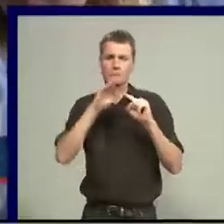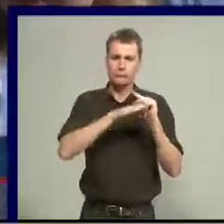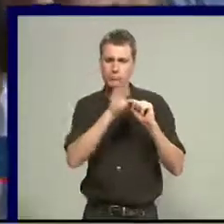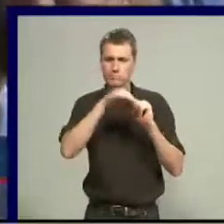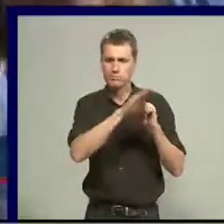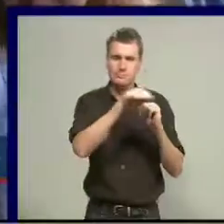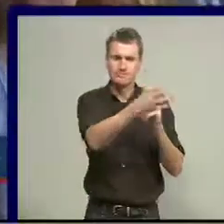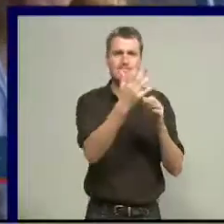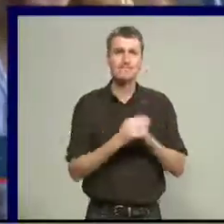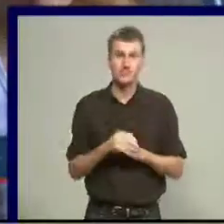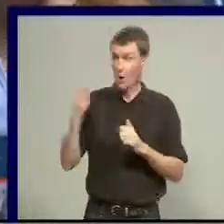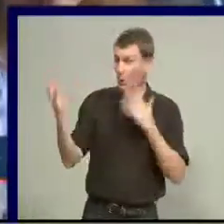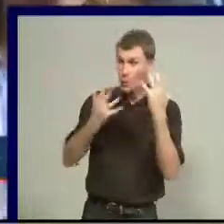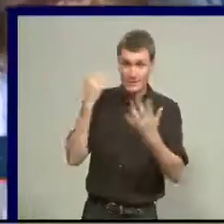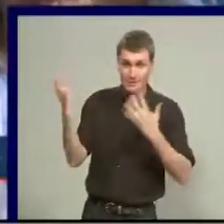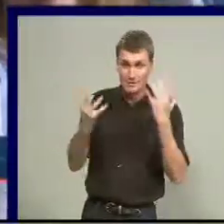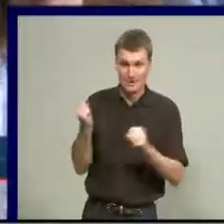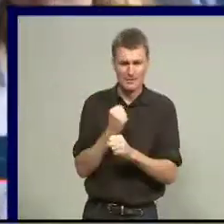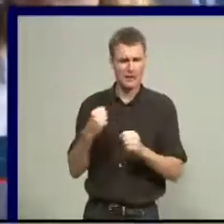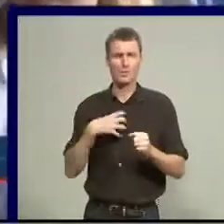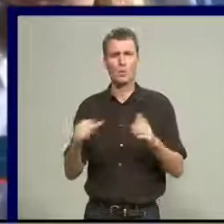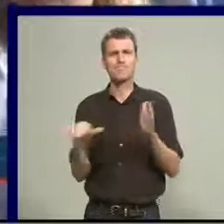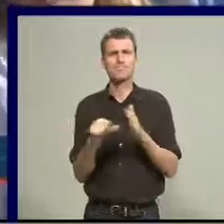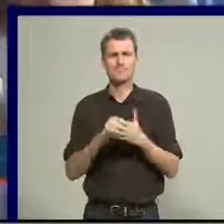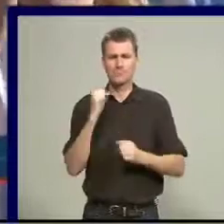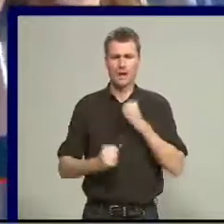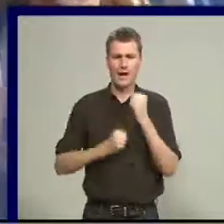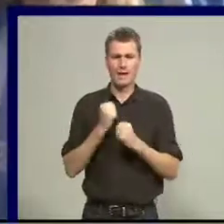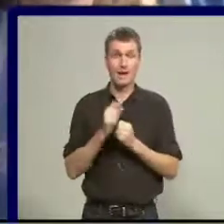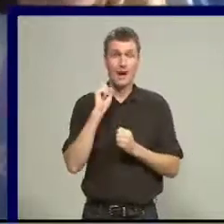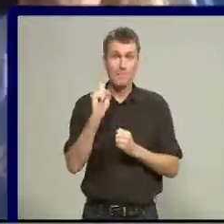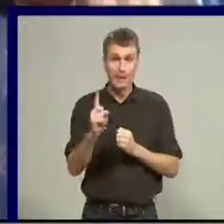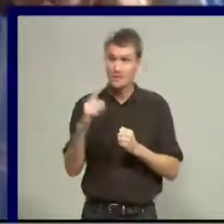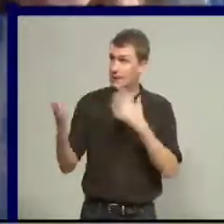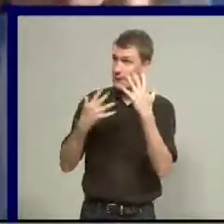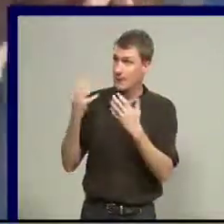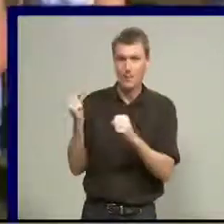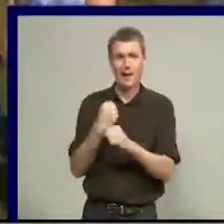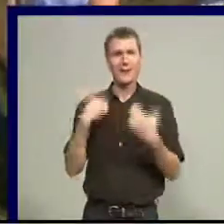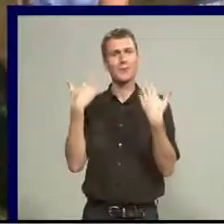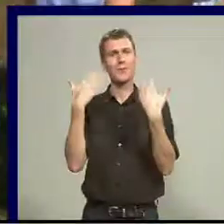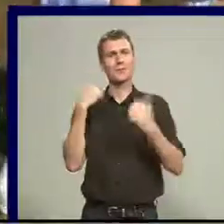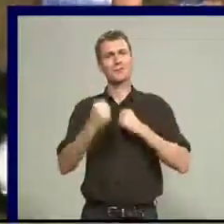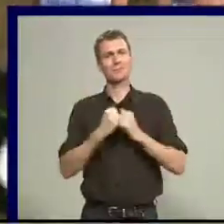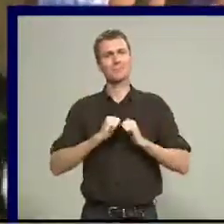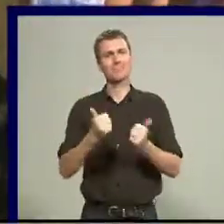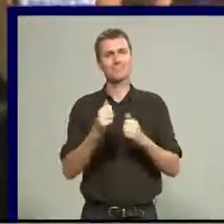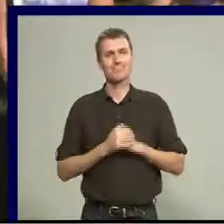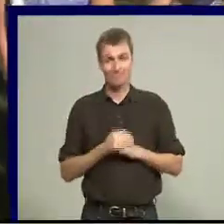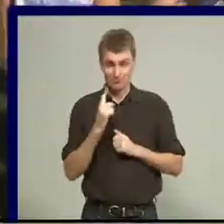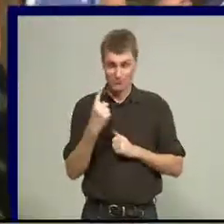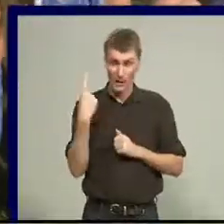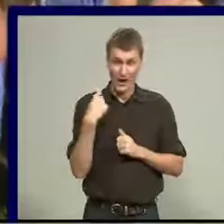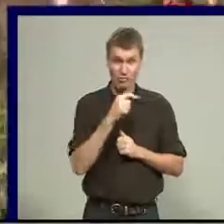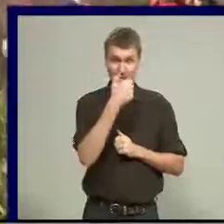windy, it makes it a little bit harder, but otherwise cools you down when you're running. That didn't stop